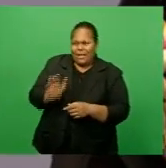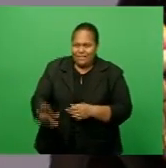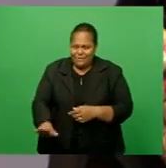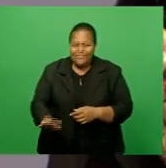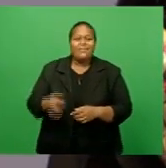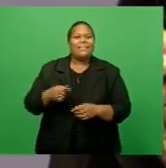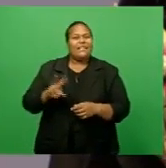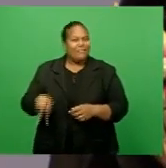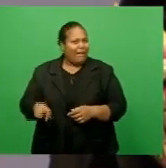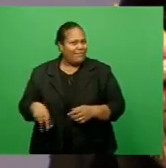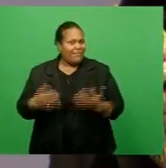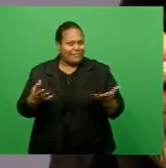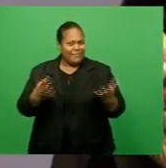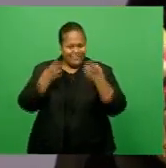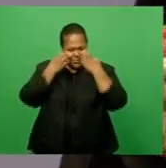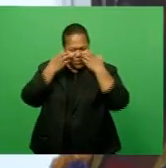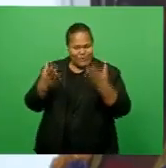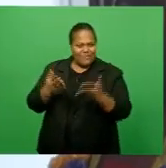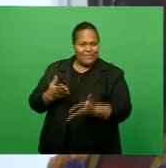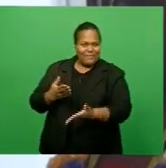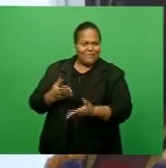For your unceasing determination,